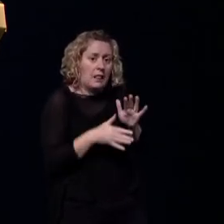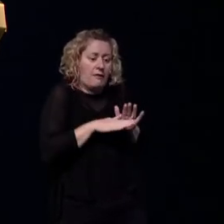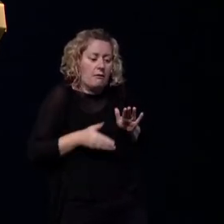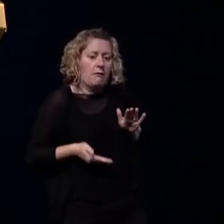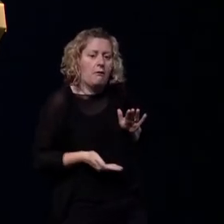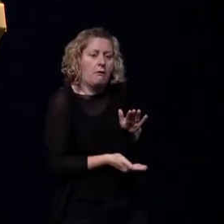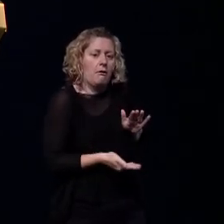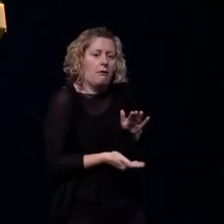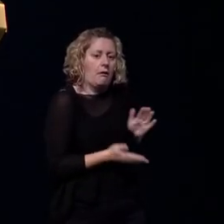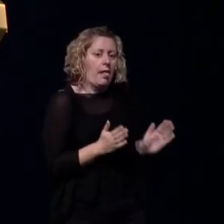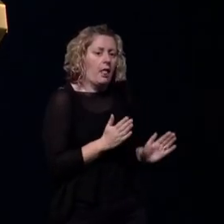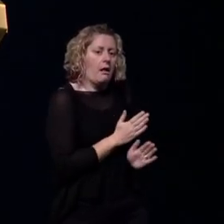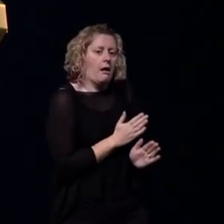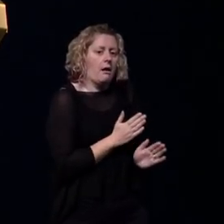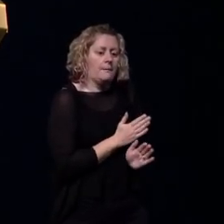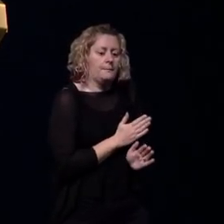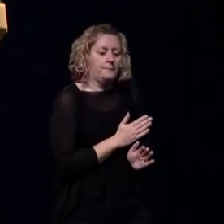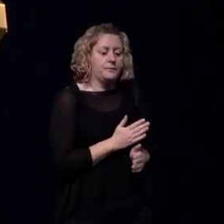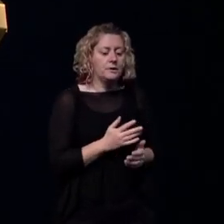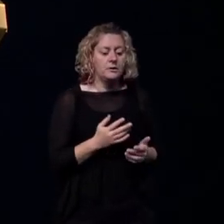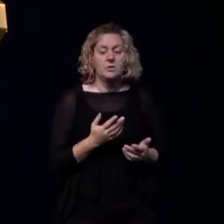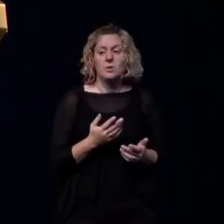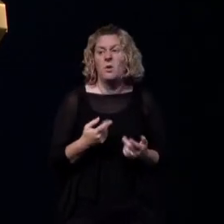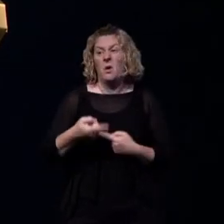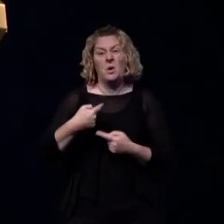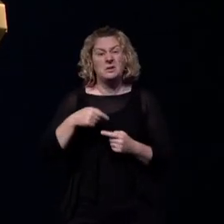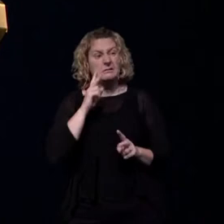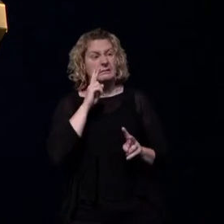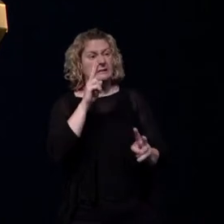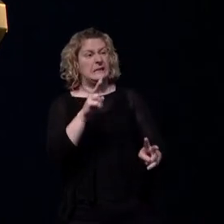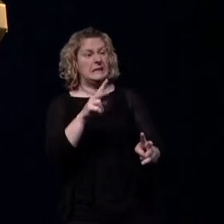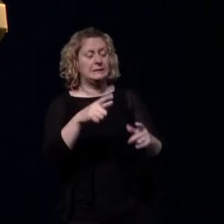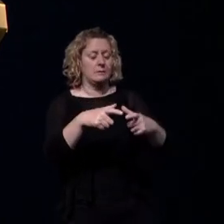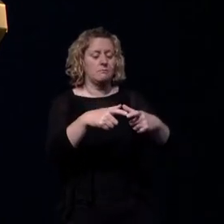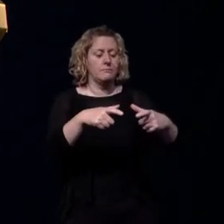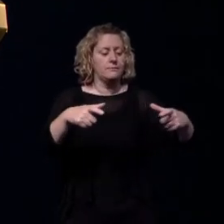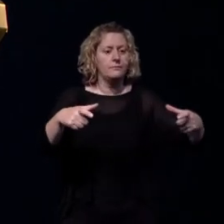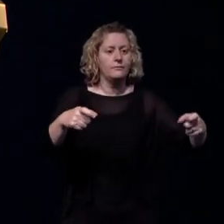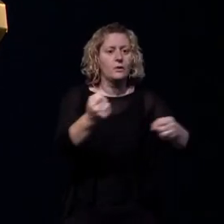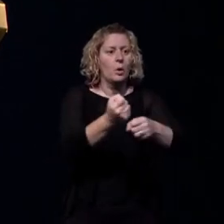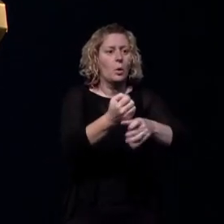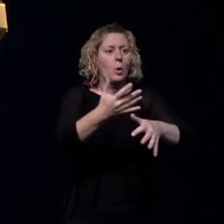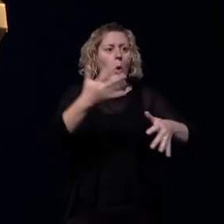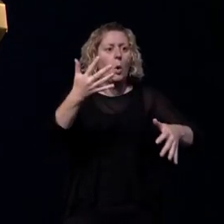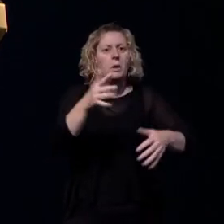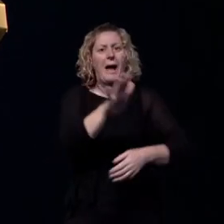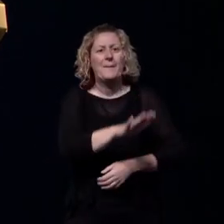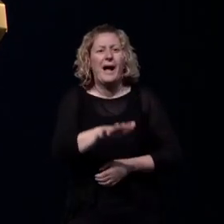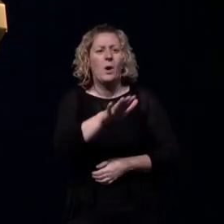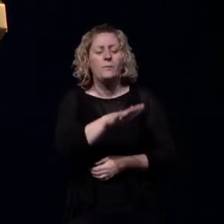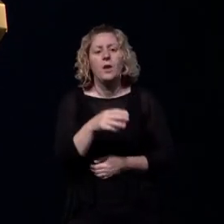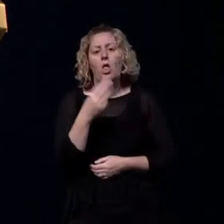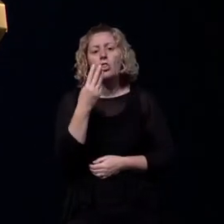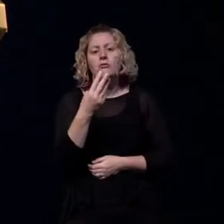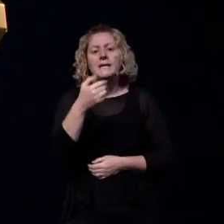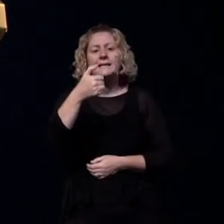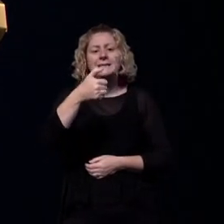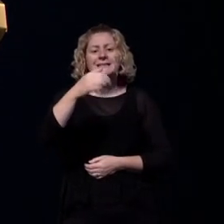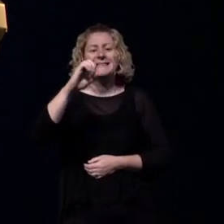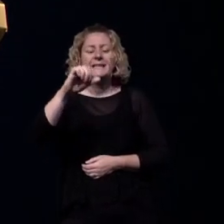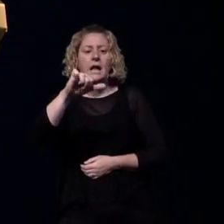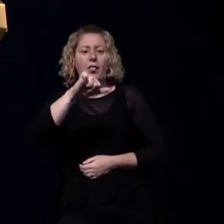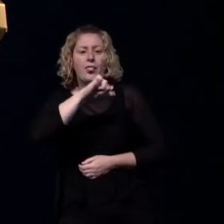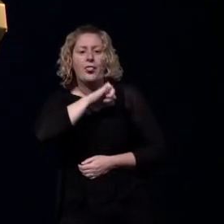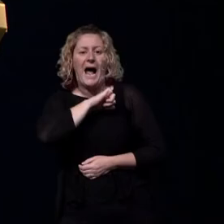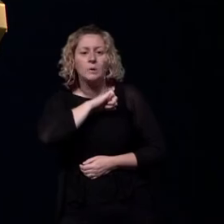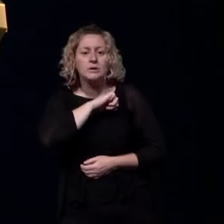he sees what in our terms would have been probably that bar of gold is 360,000 quid. So it's probably £500,000